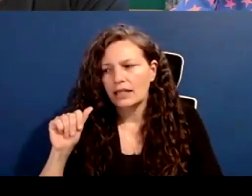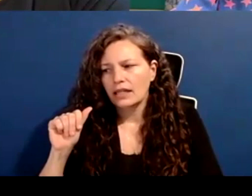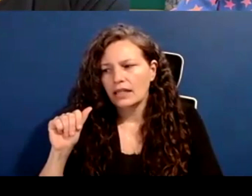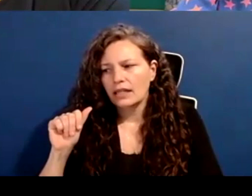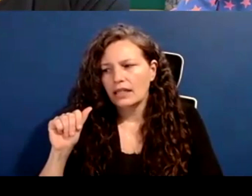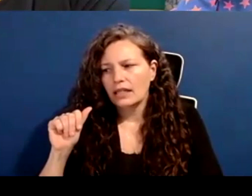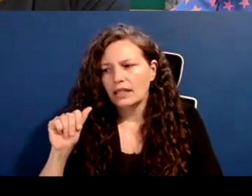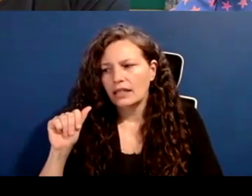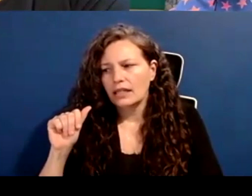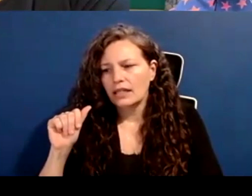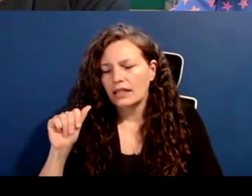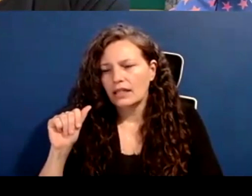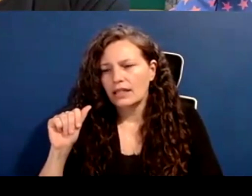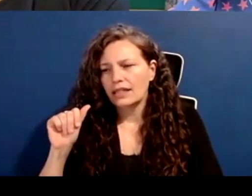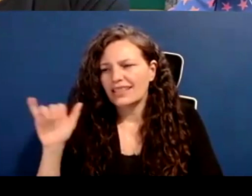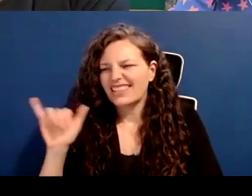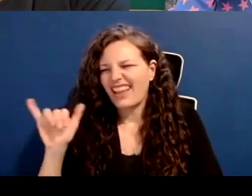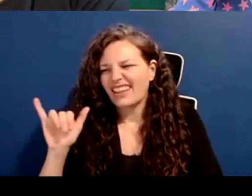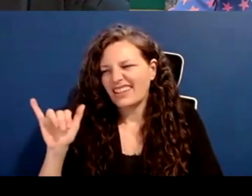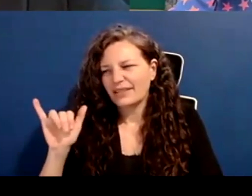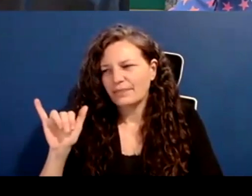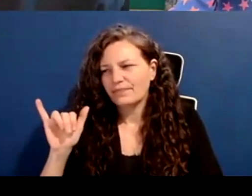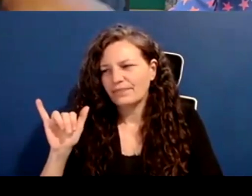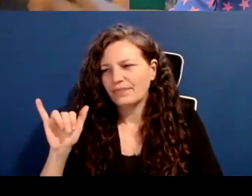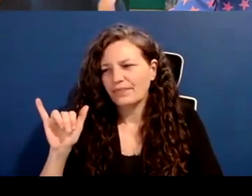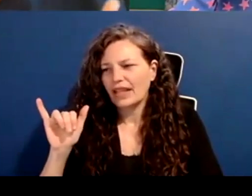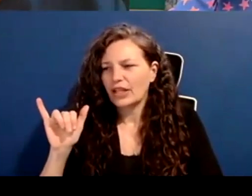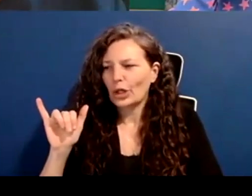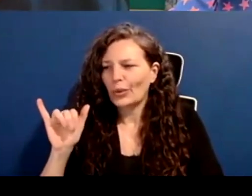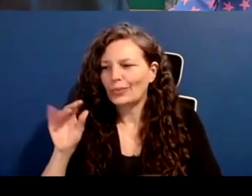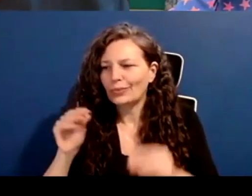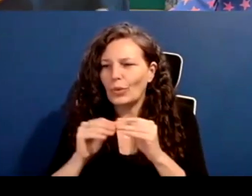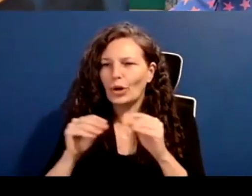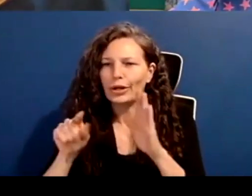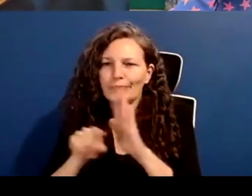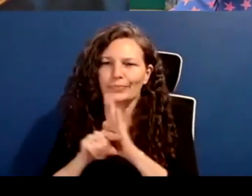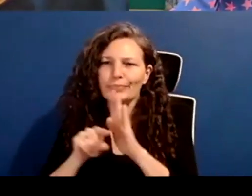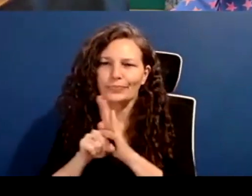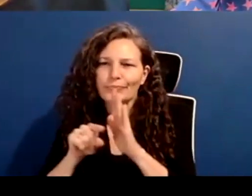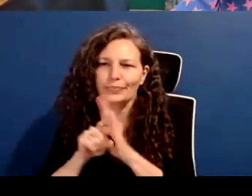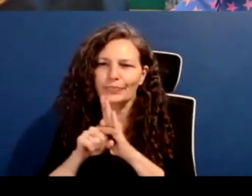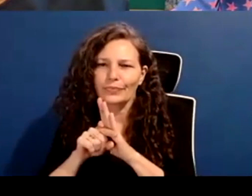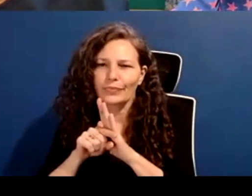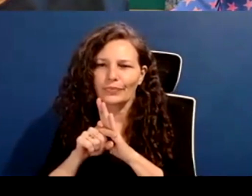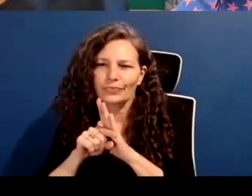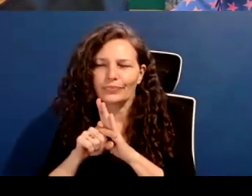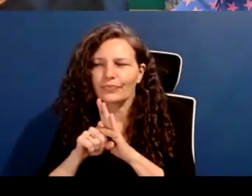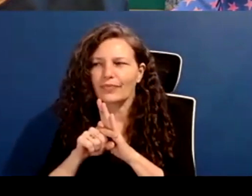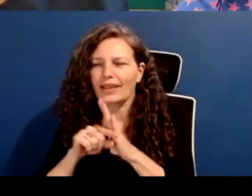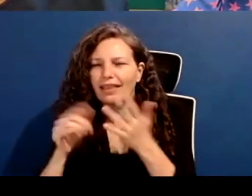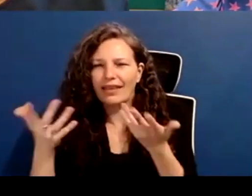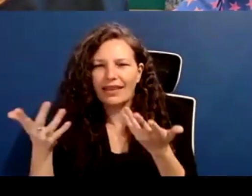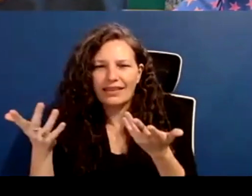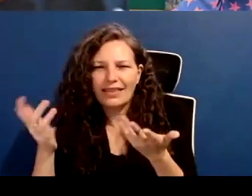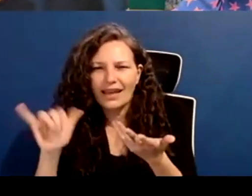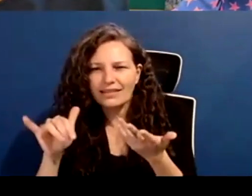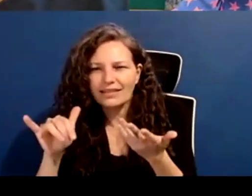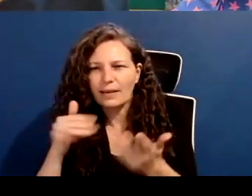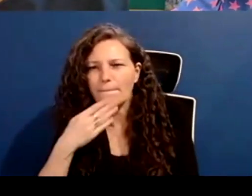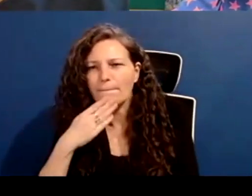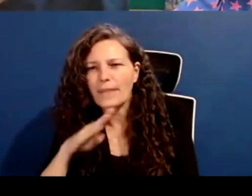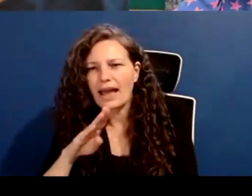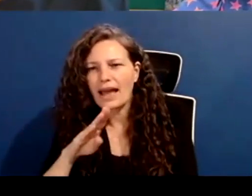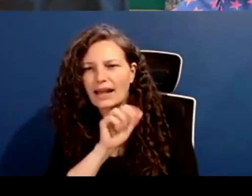treated akin to a disposition. And so here's where you get those types of things like the only bad attitude or the only disability is a